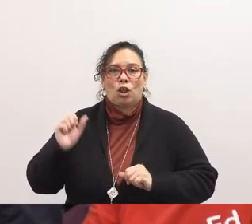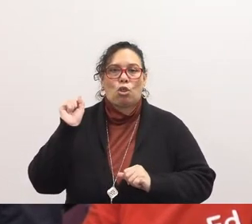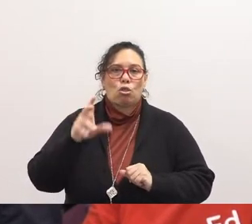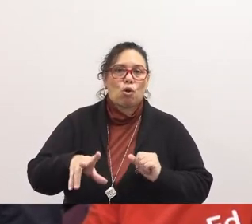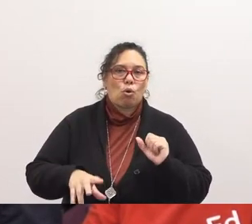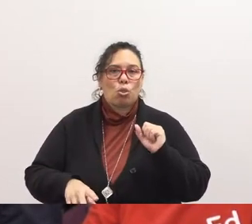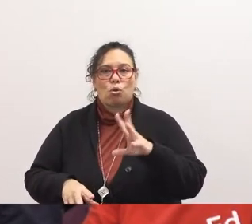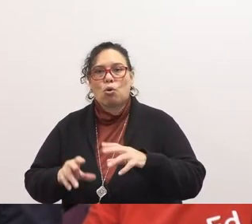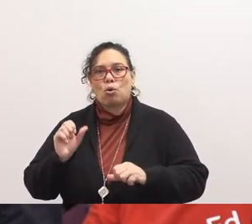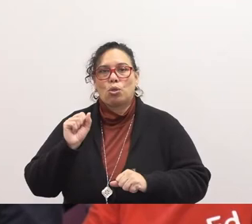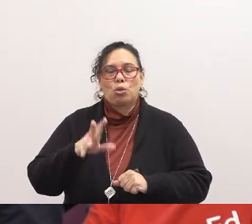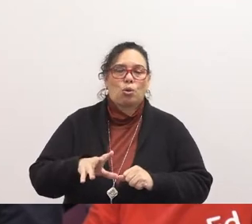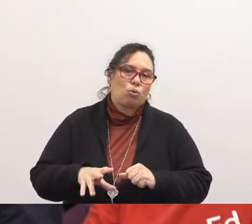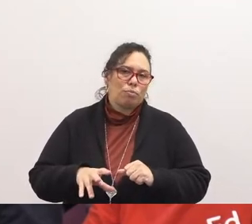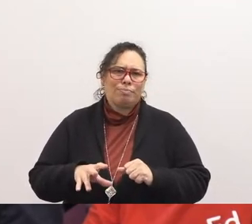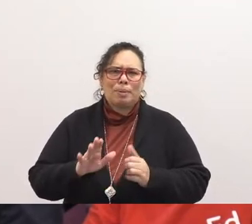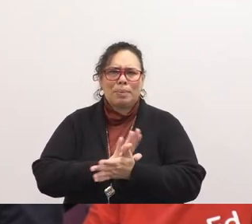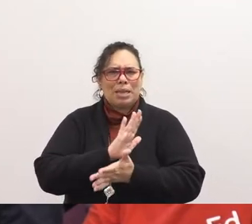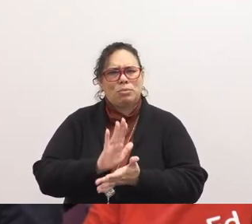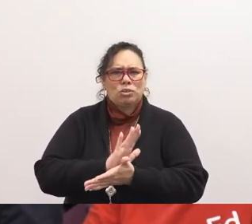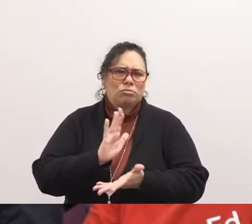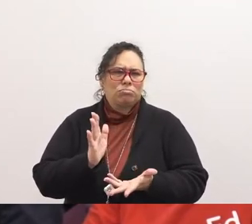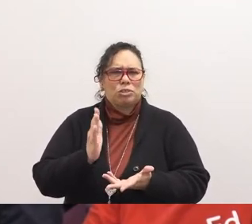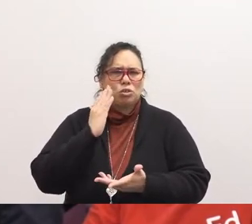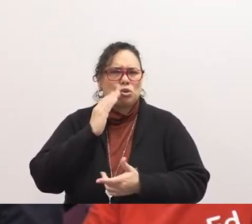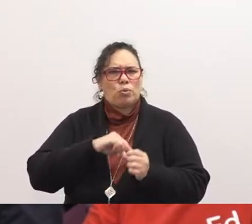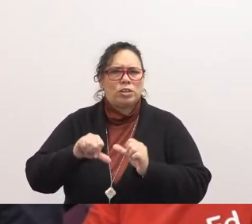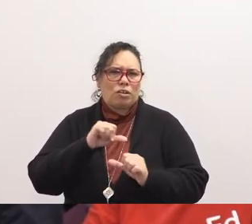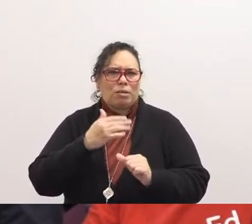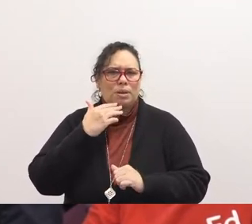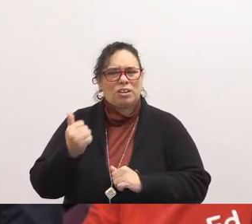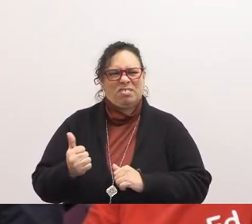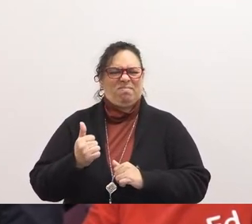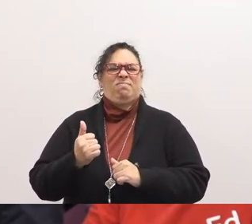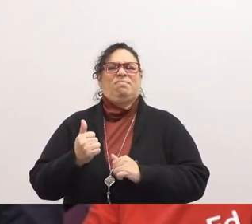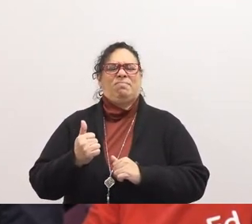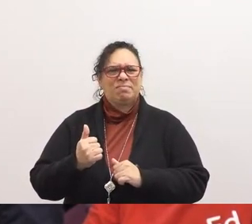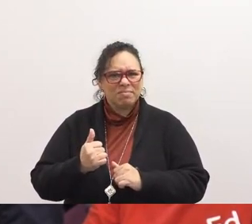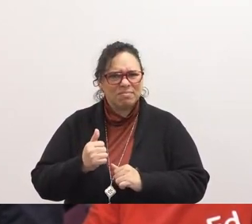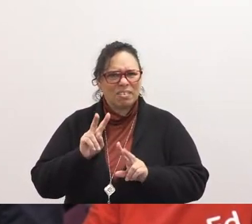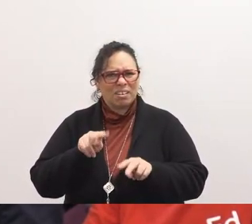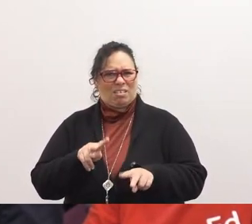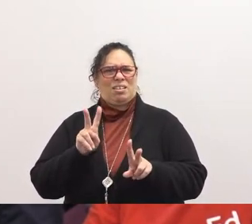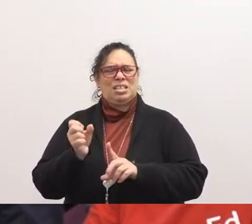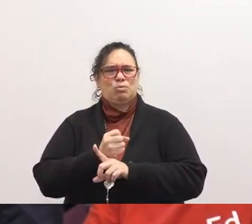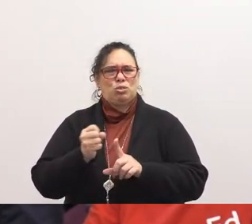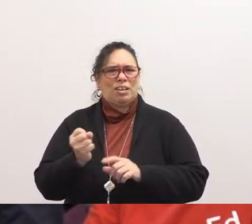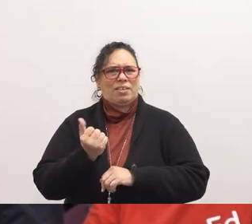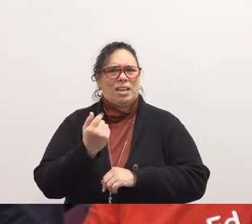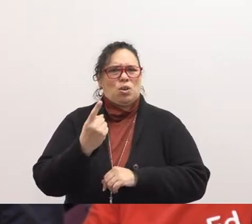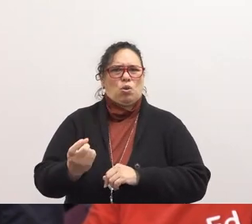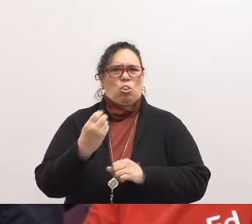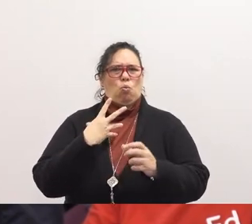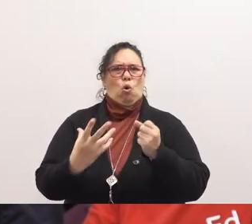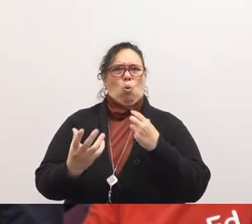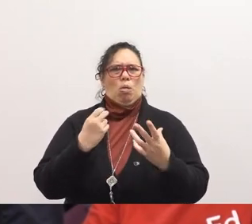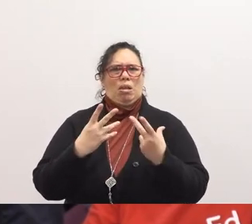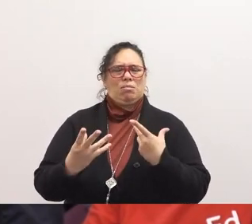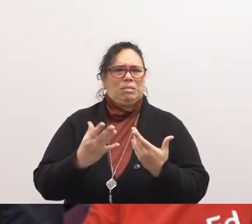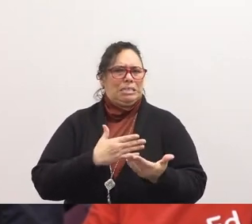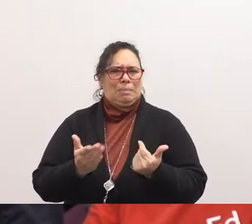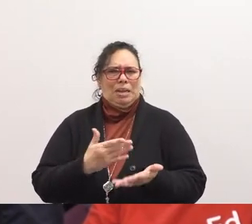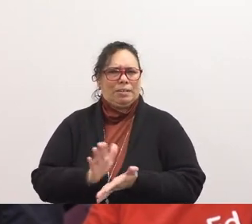paper at us teachers to get to know each other better. As a professional educator, it is utterly demeaning and abusive to have anyone throw things at me, even if it's